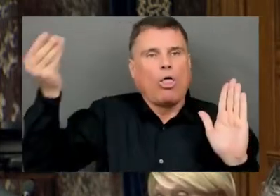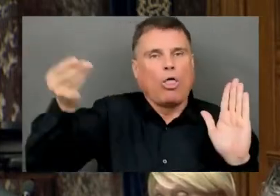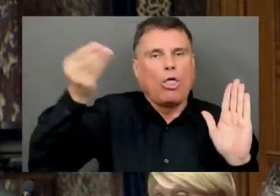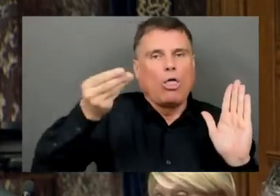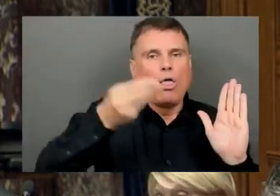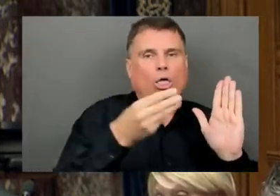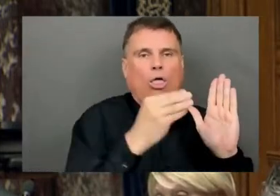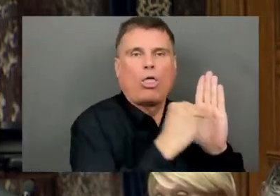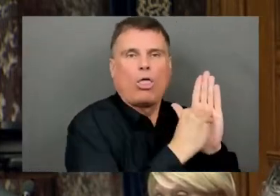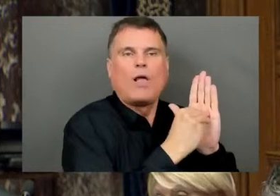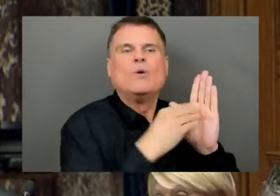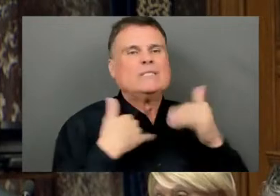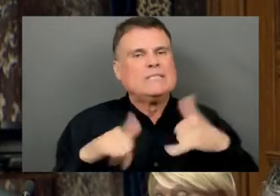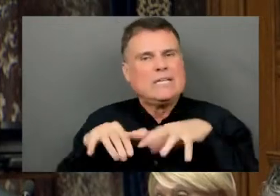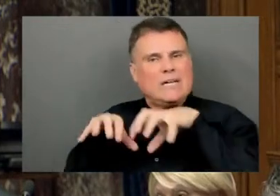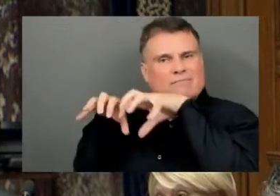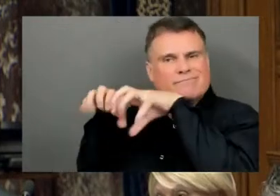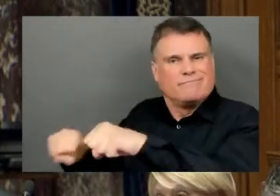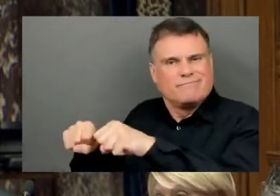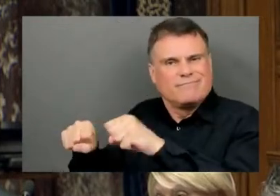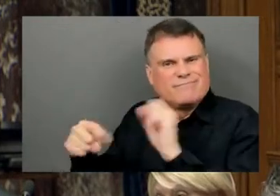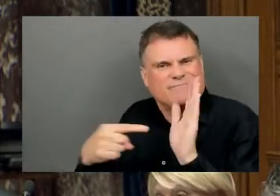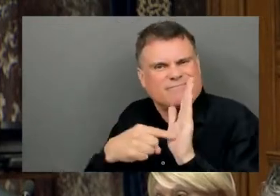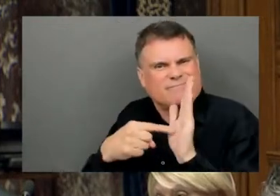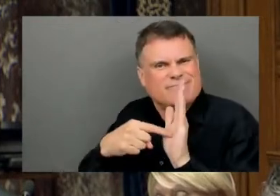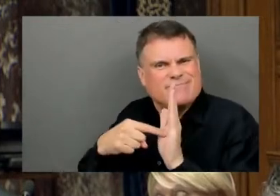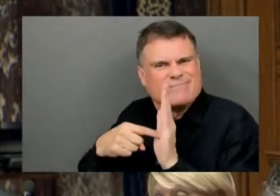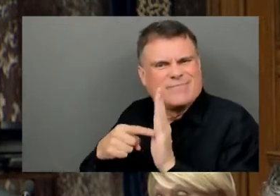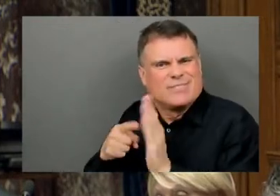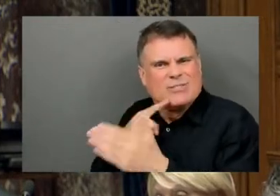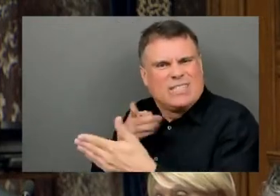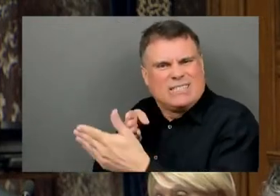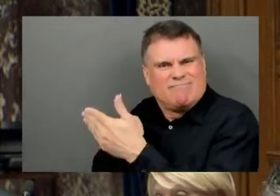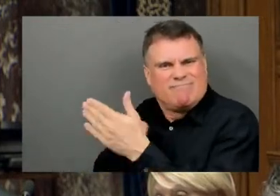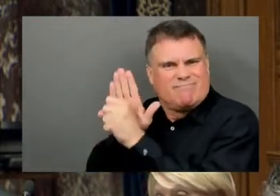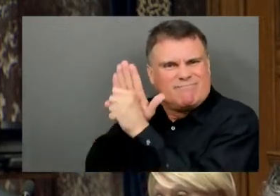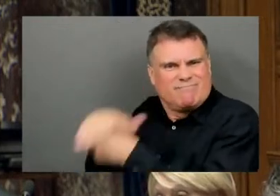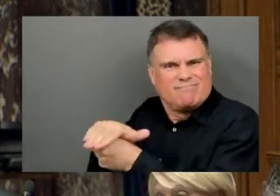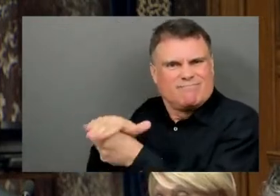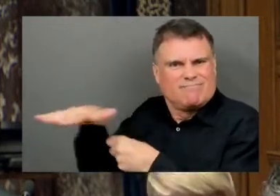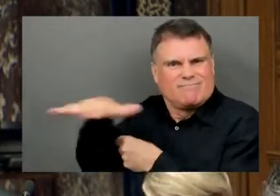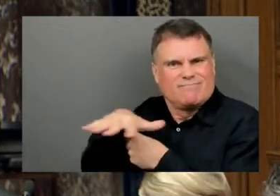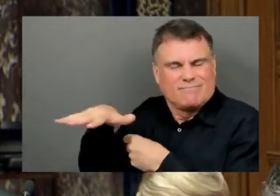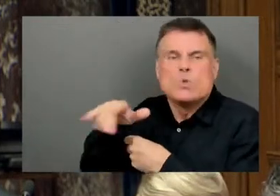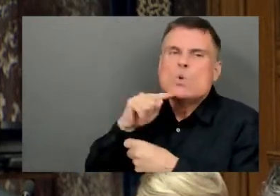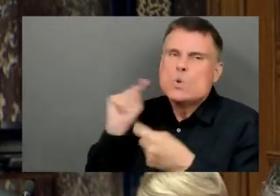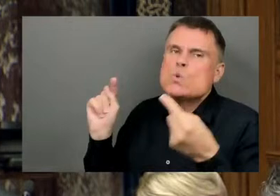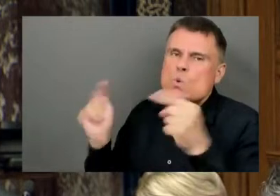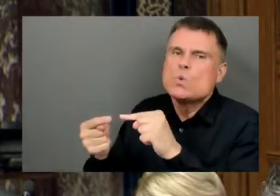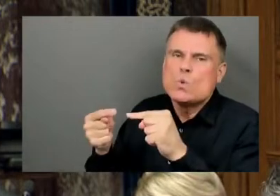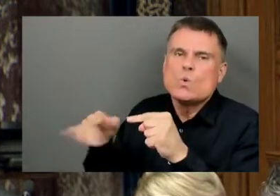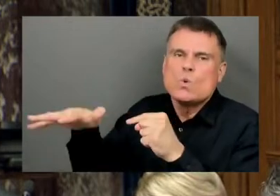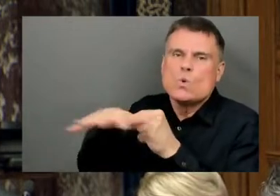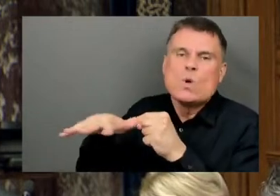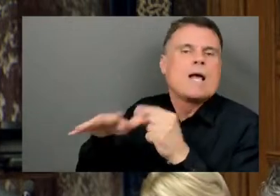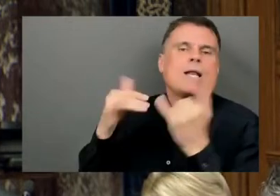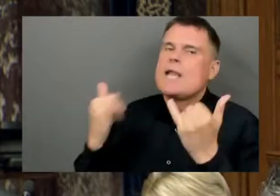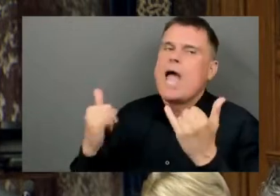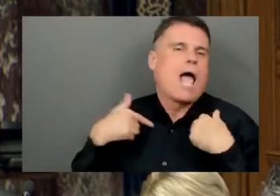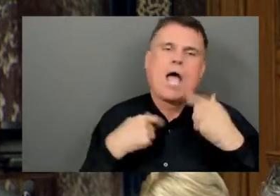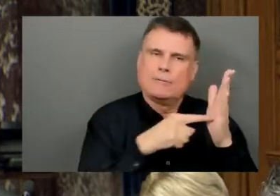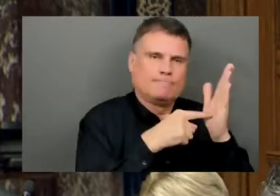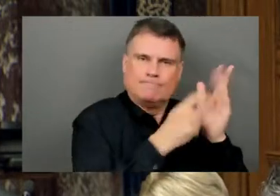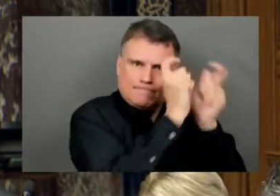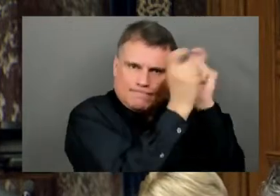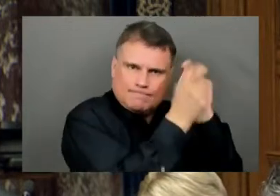to ensure provincial laws are aligned with the United Nations Declaration on the Rights of Indigenous People. These amendments